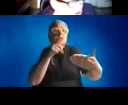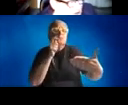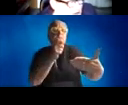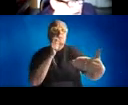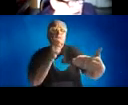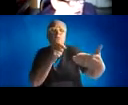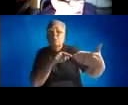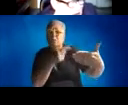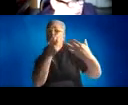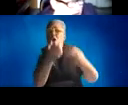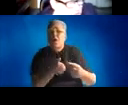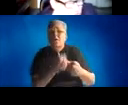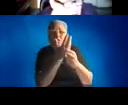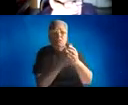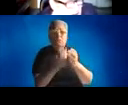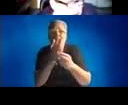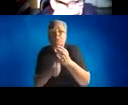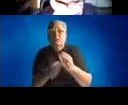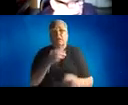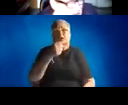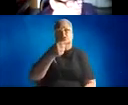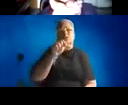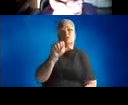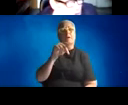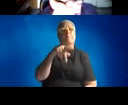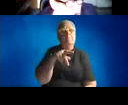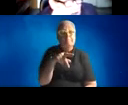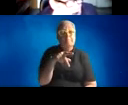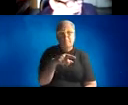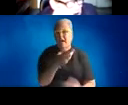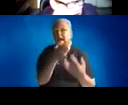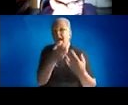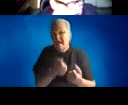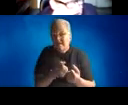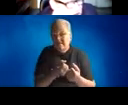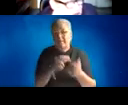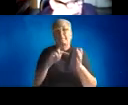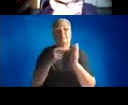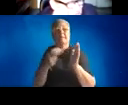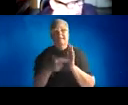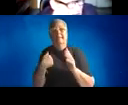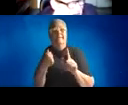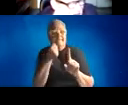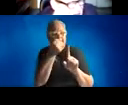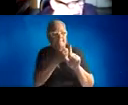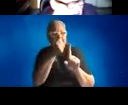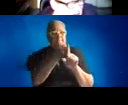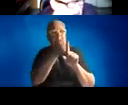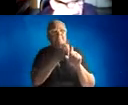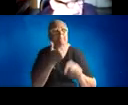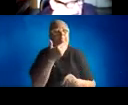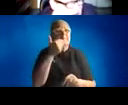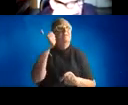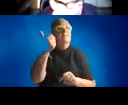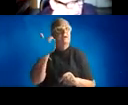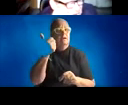questions to advocate for better data. So we need to monitor what's there in our countries to see it, and then